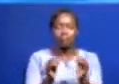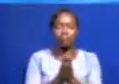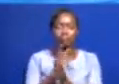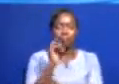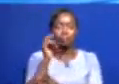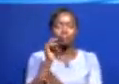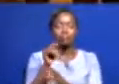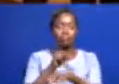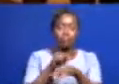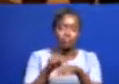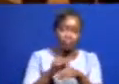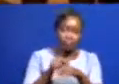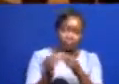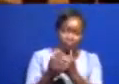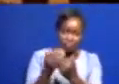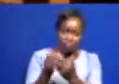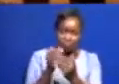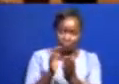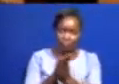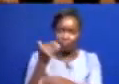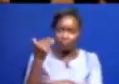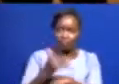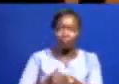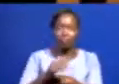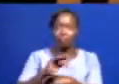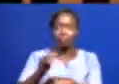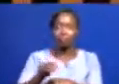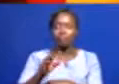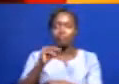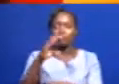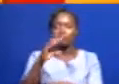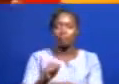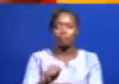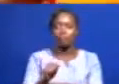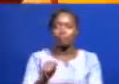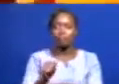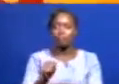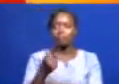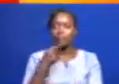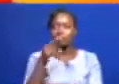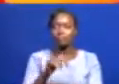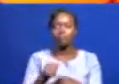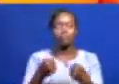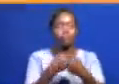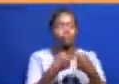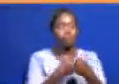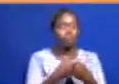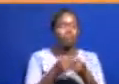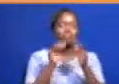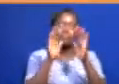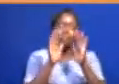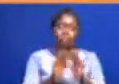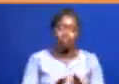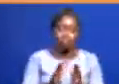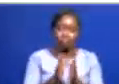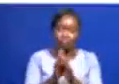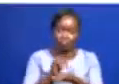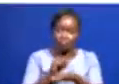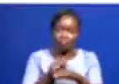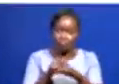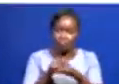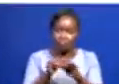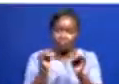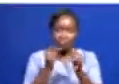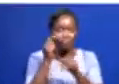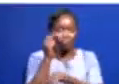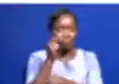nurturing. Led by Busia County Member of National Assembly Catherine Omanyo, said such tournaments play a crucial role in nurturing upcoming talents.